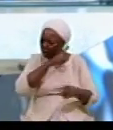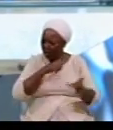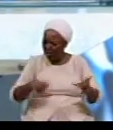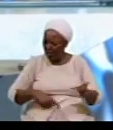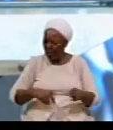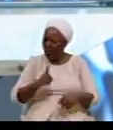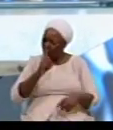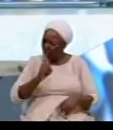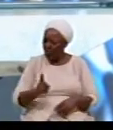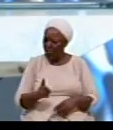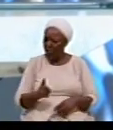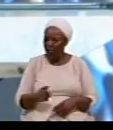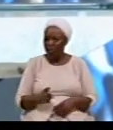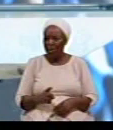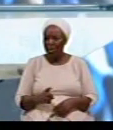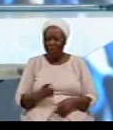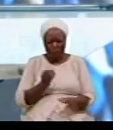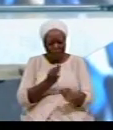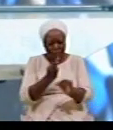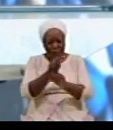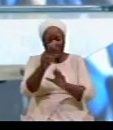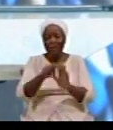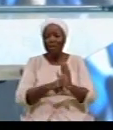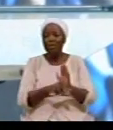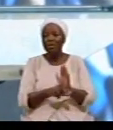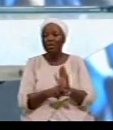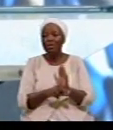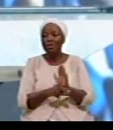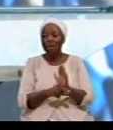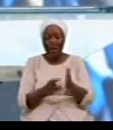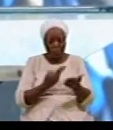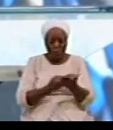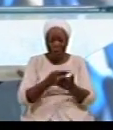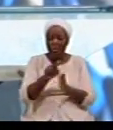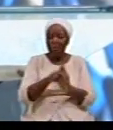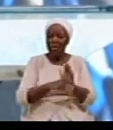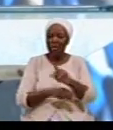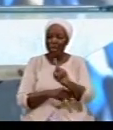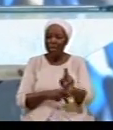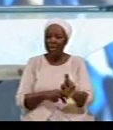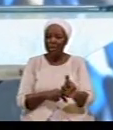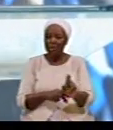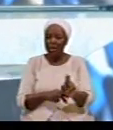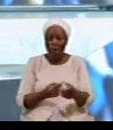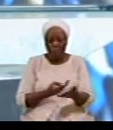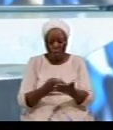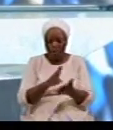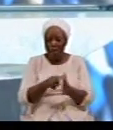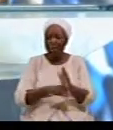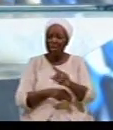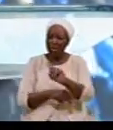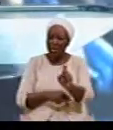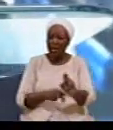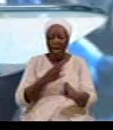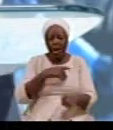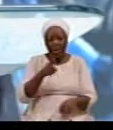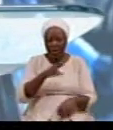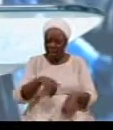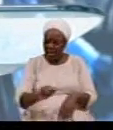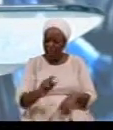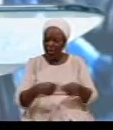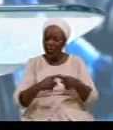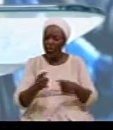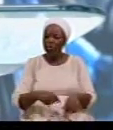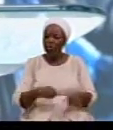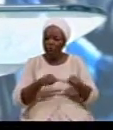sincerity, faithfulness, righteousness, holiness? Are you still going to remain